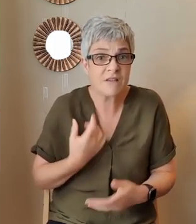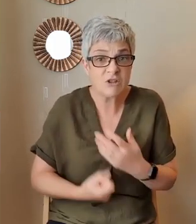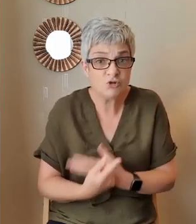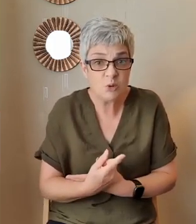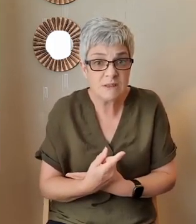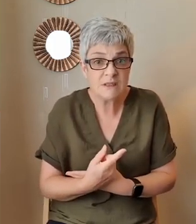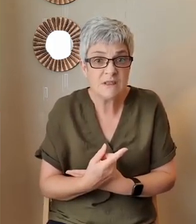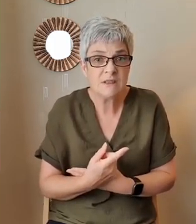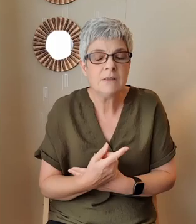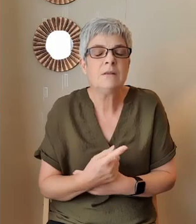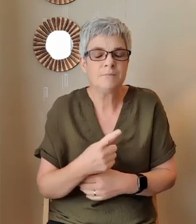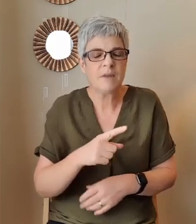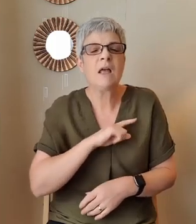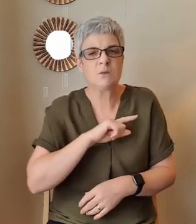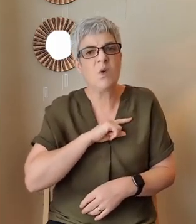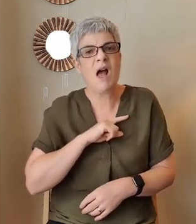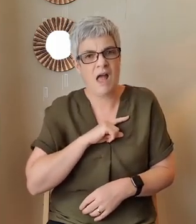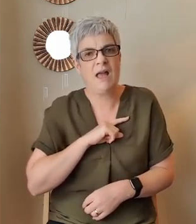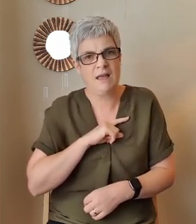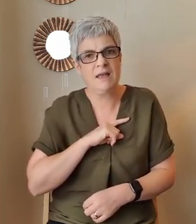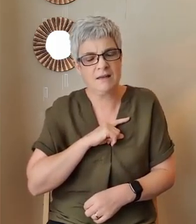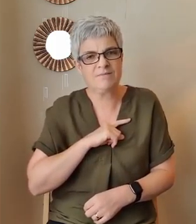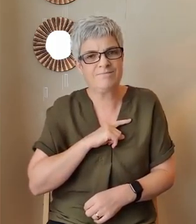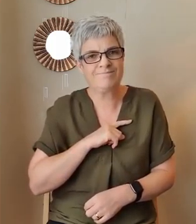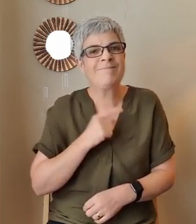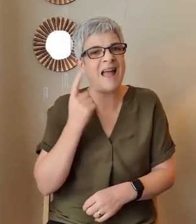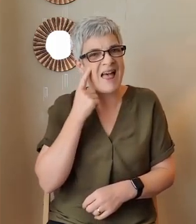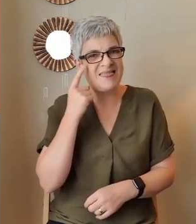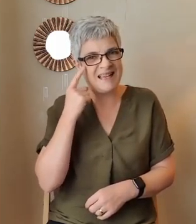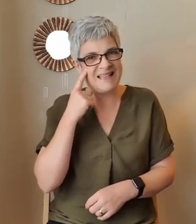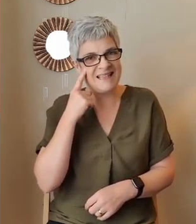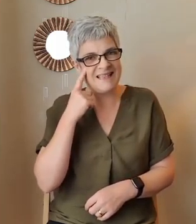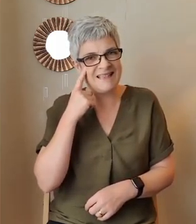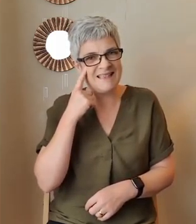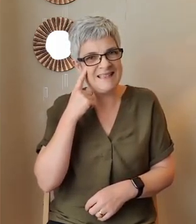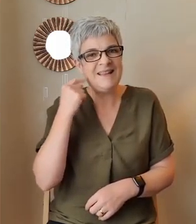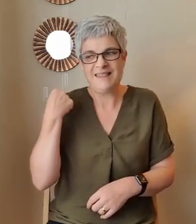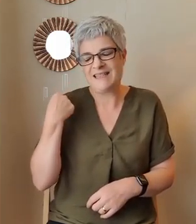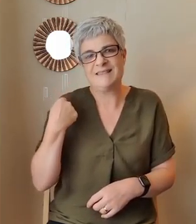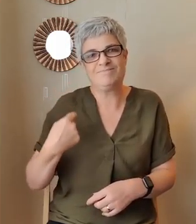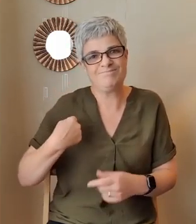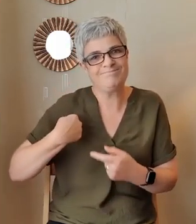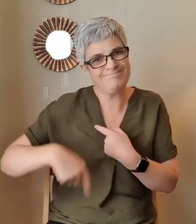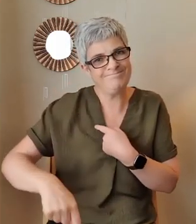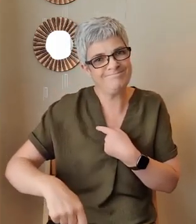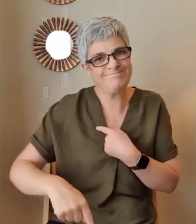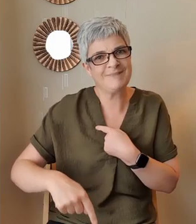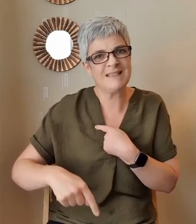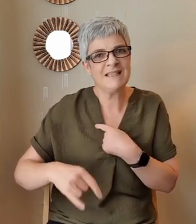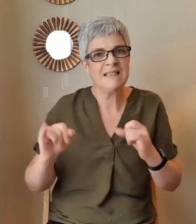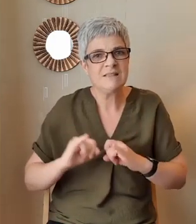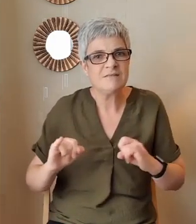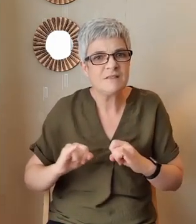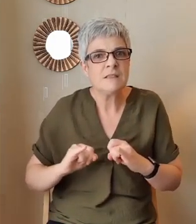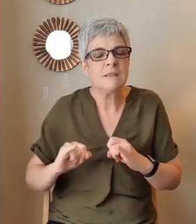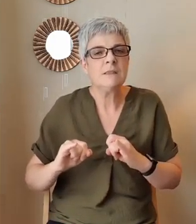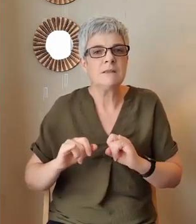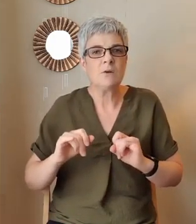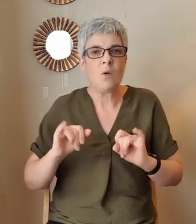Well, that's really why I think the pandemic crisis has been something of a storm experience for us,